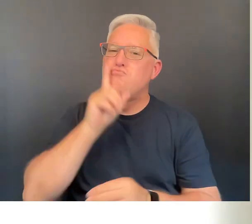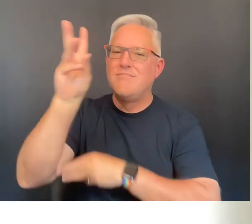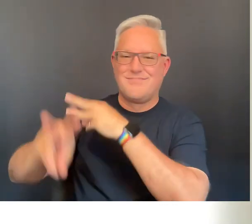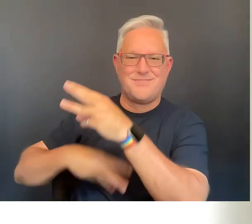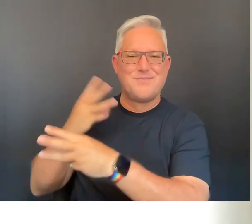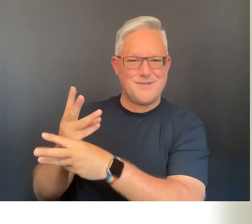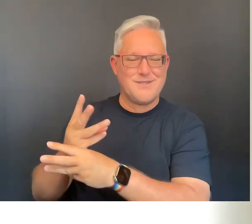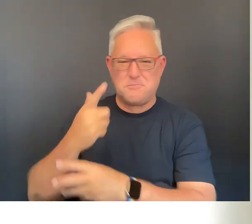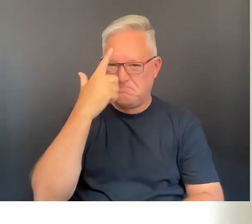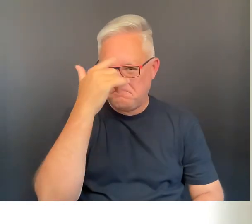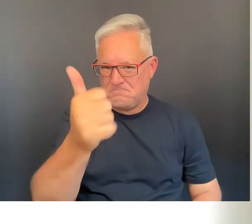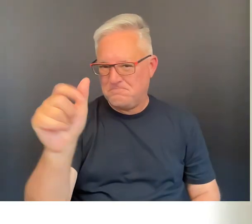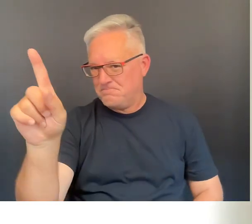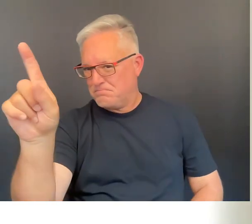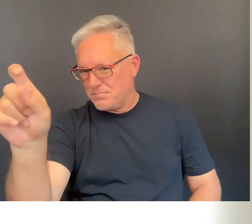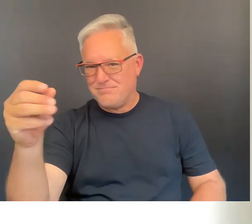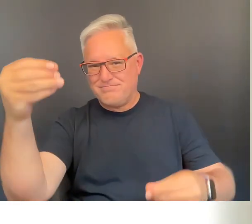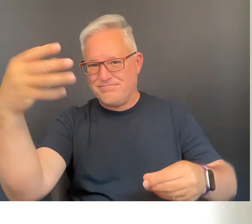below.